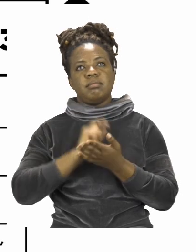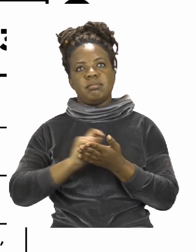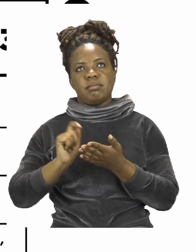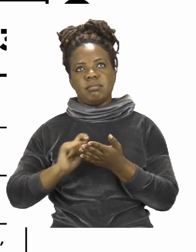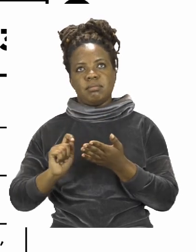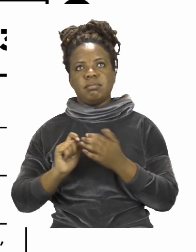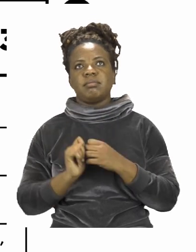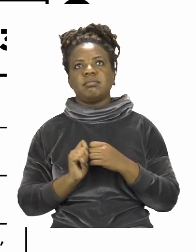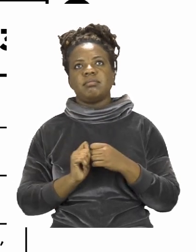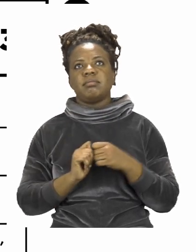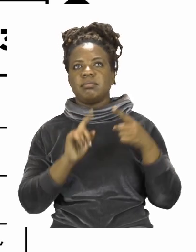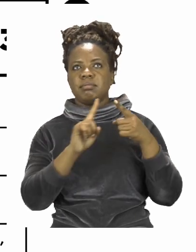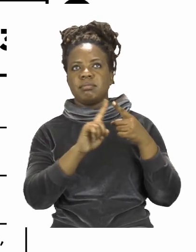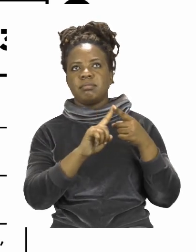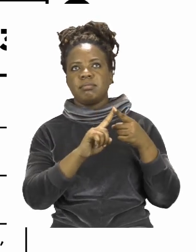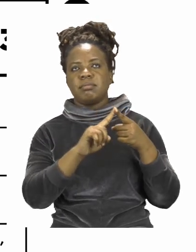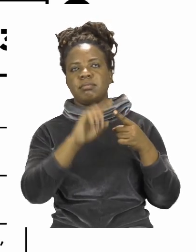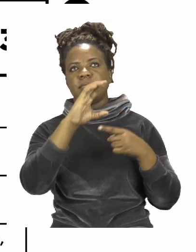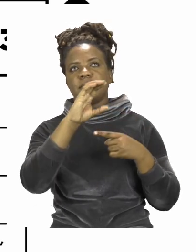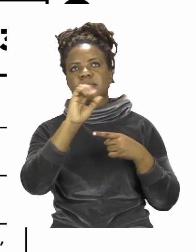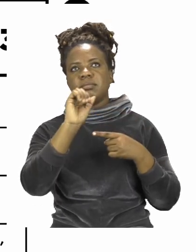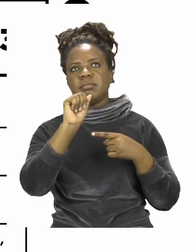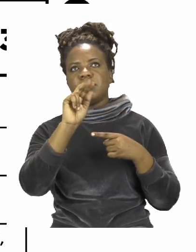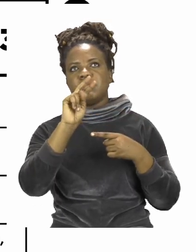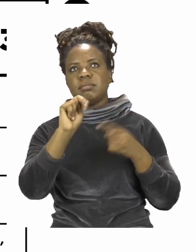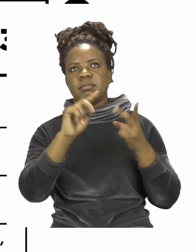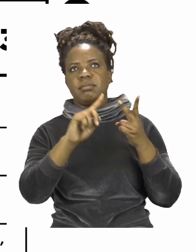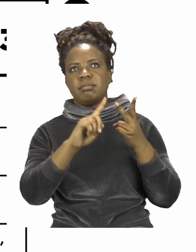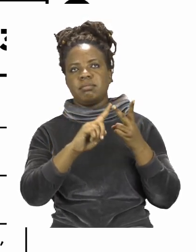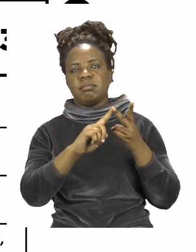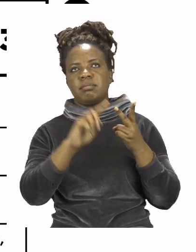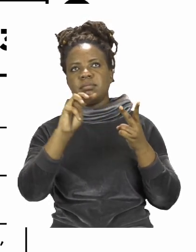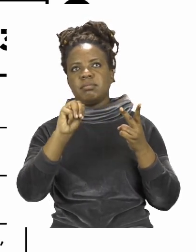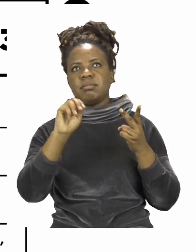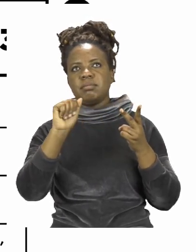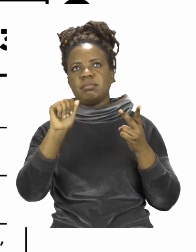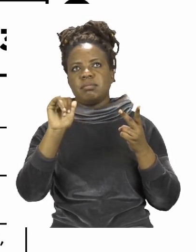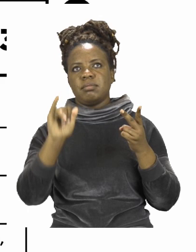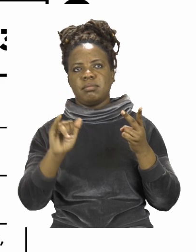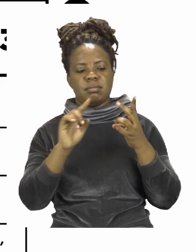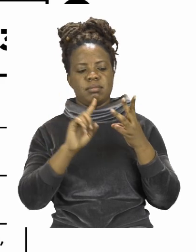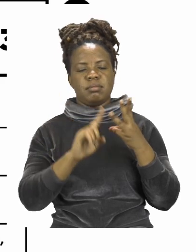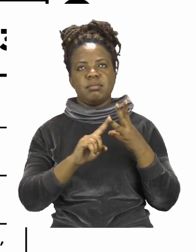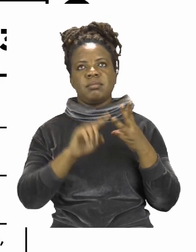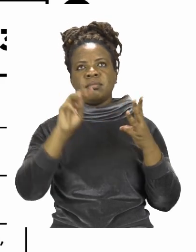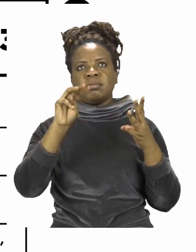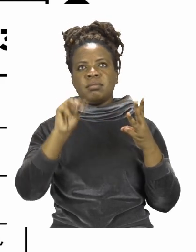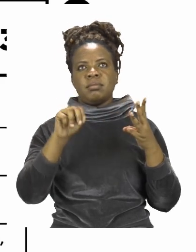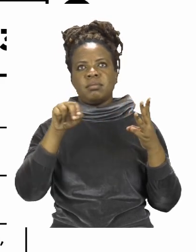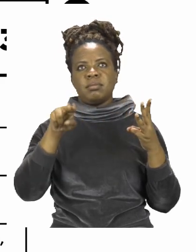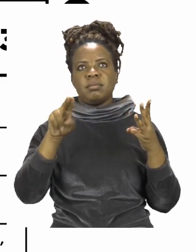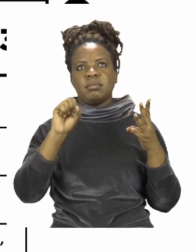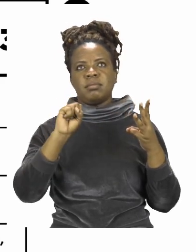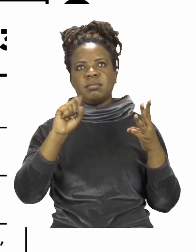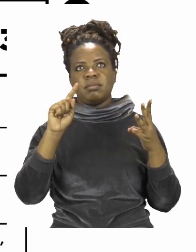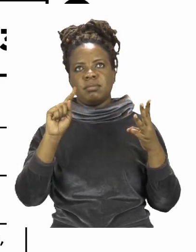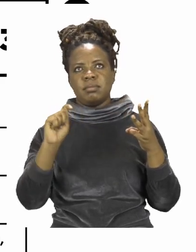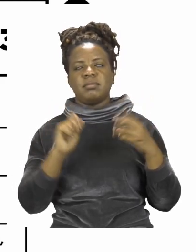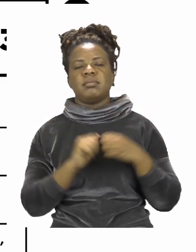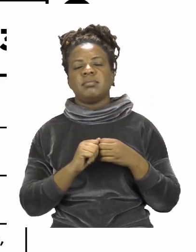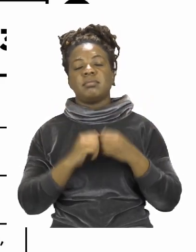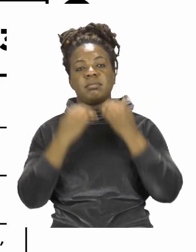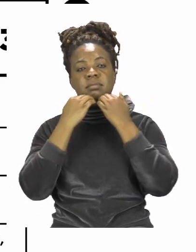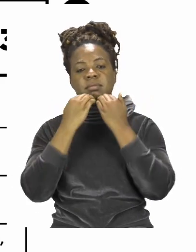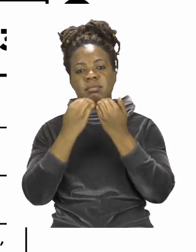to use today are can, may, and must. It's important for us to know when to use